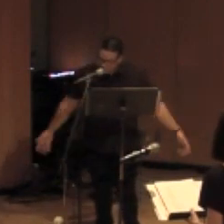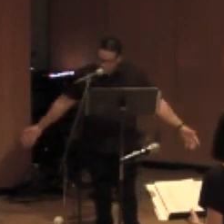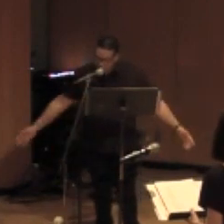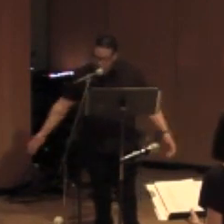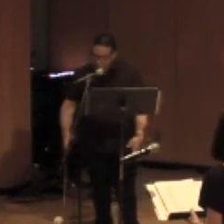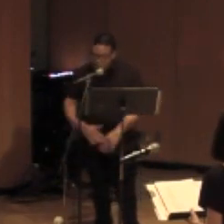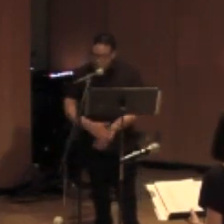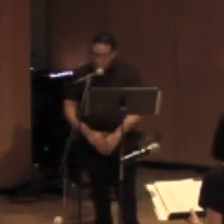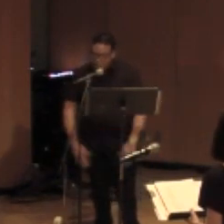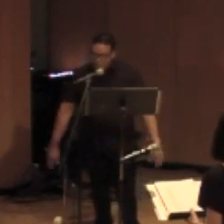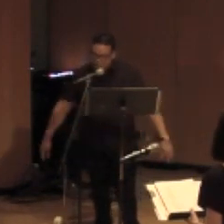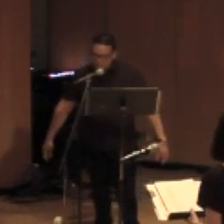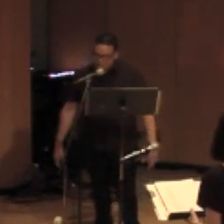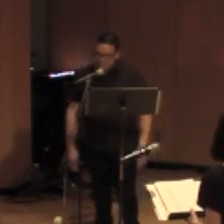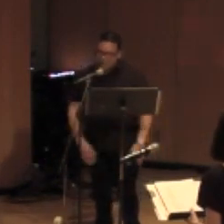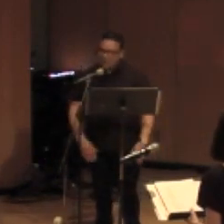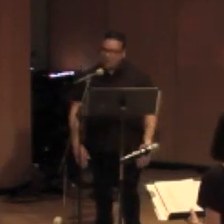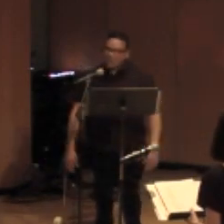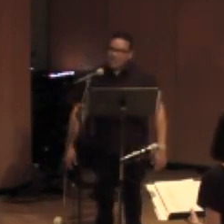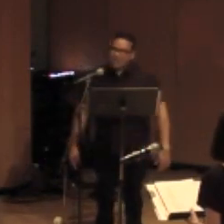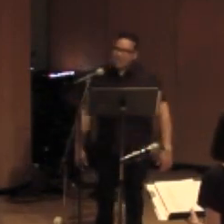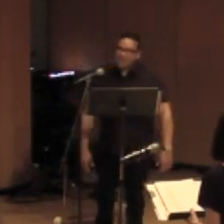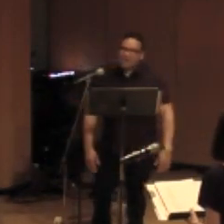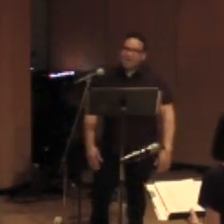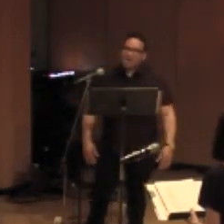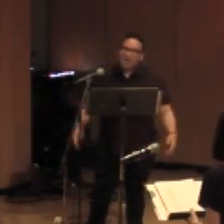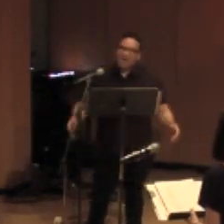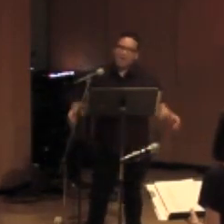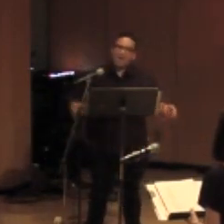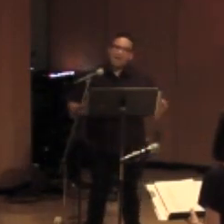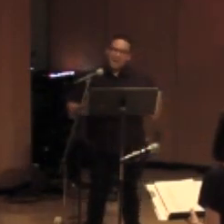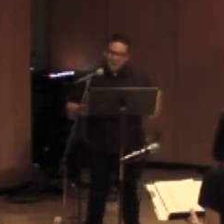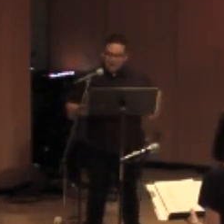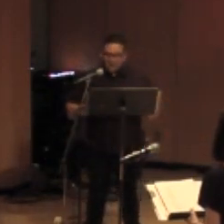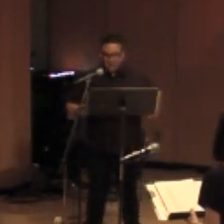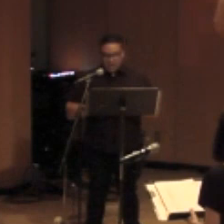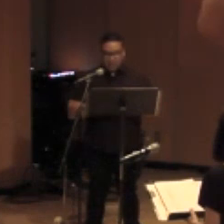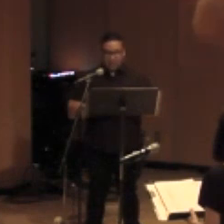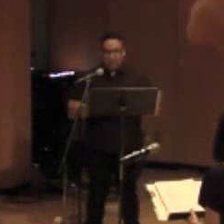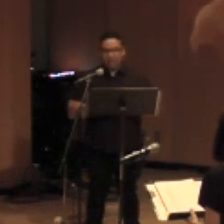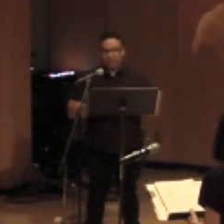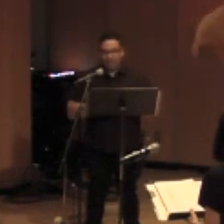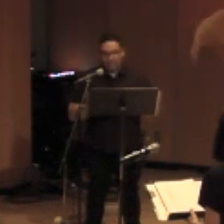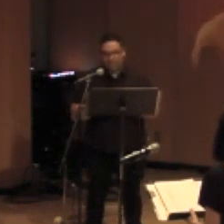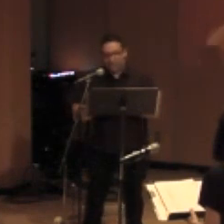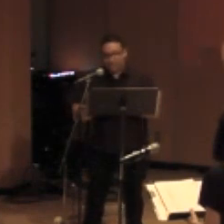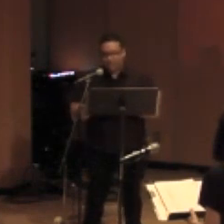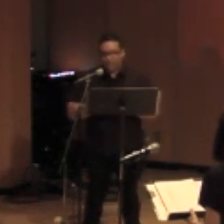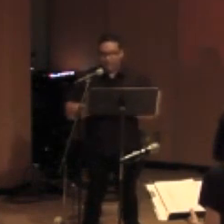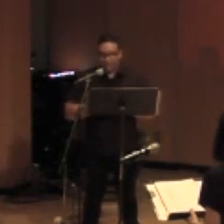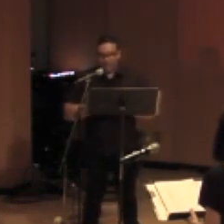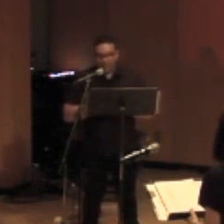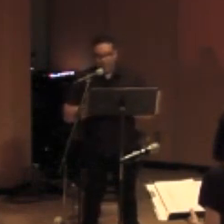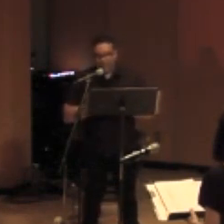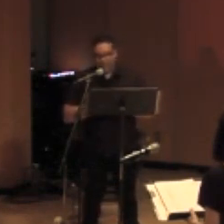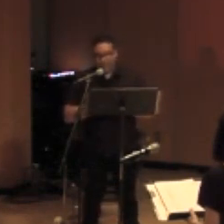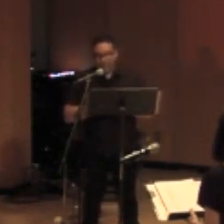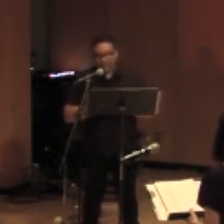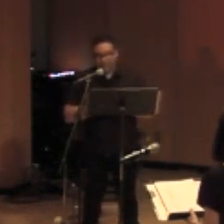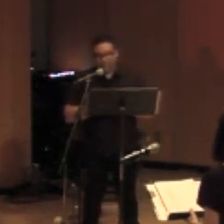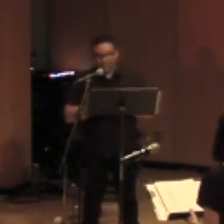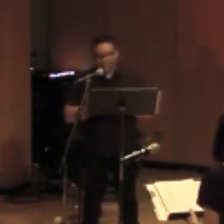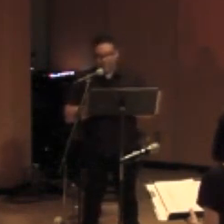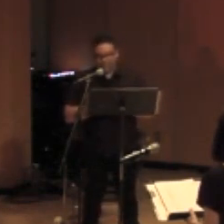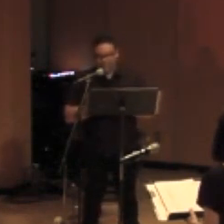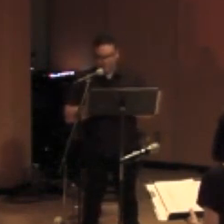so hard you mean not so hard that you couldn't go and find yourself a new girlfriend